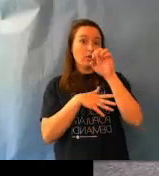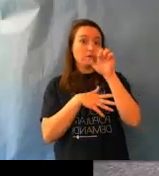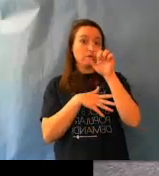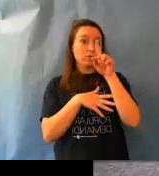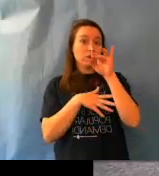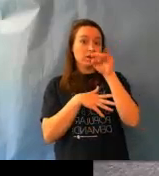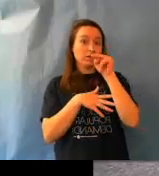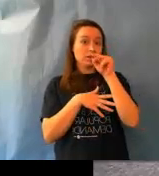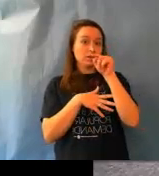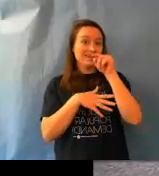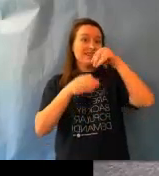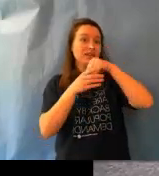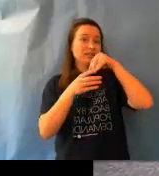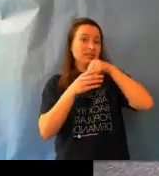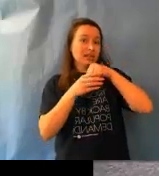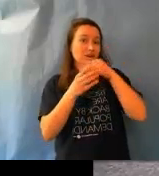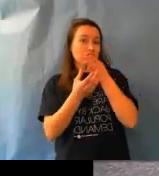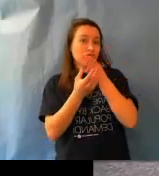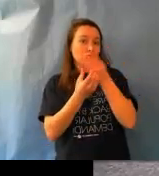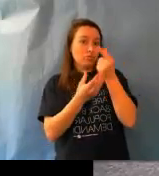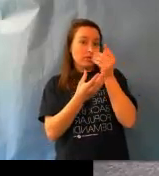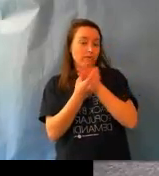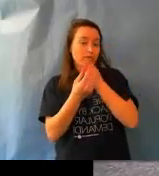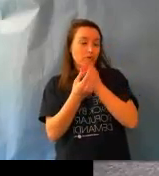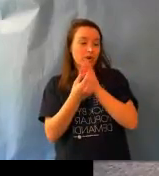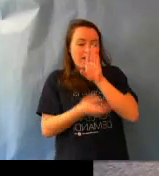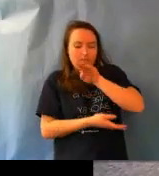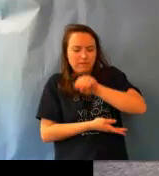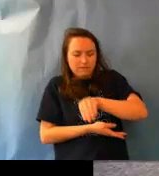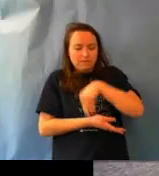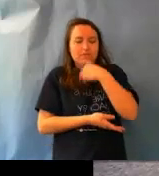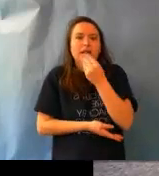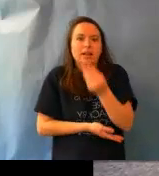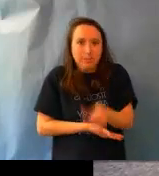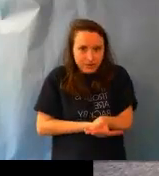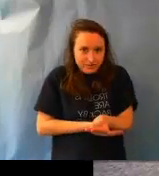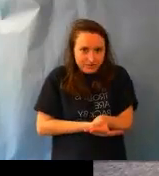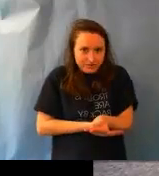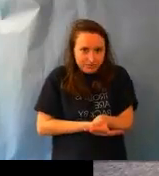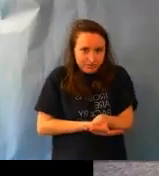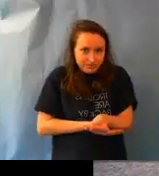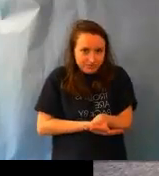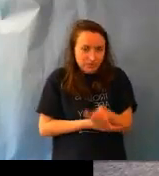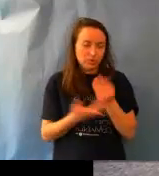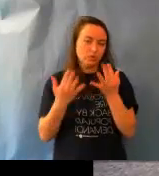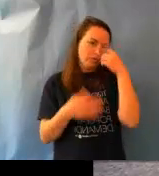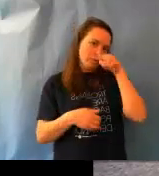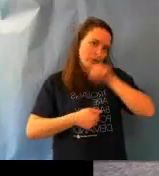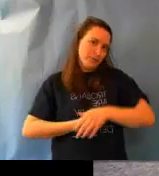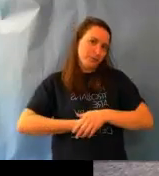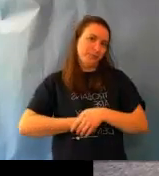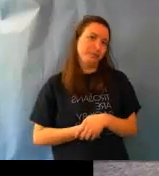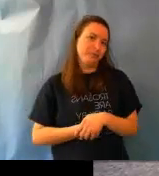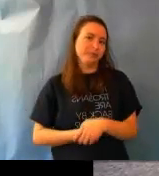folder. So find those 3 things, and we're going to use the back of our Map It board. I need just a couple minutes.